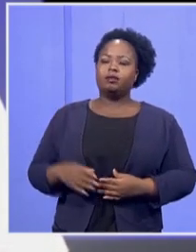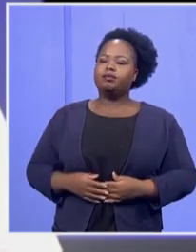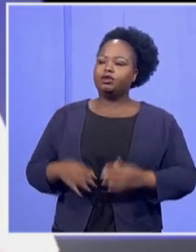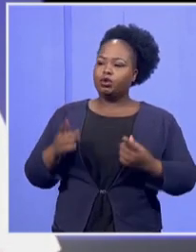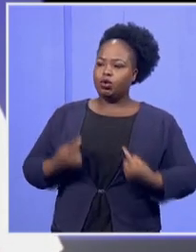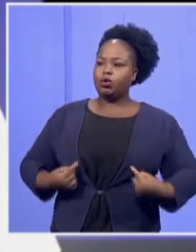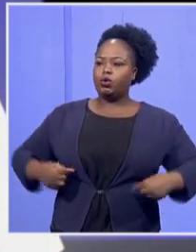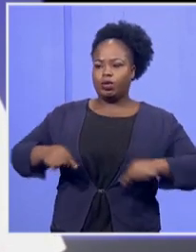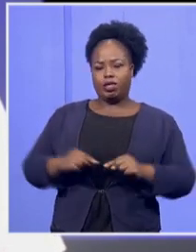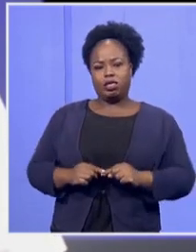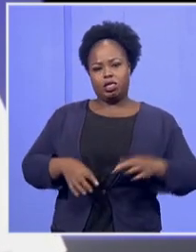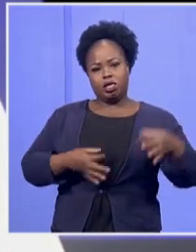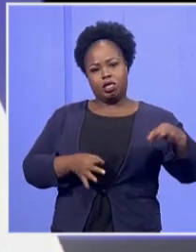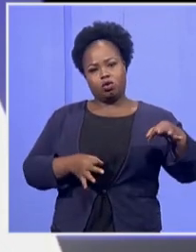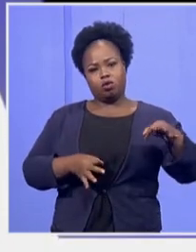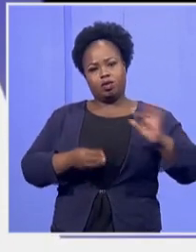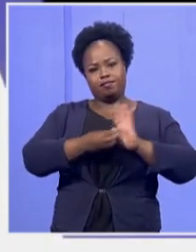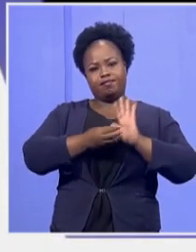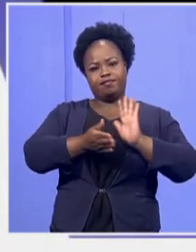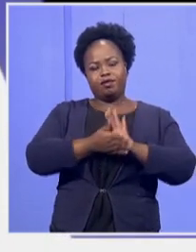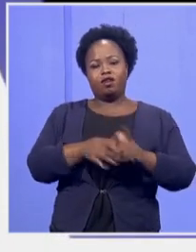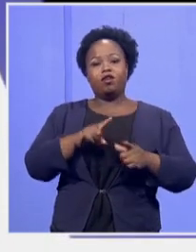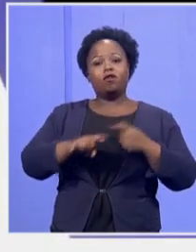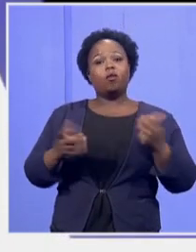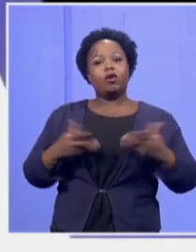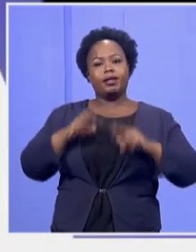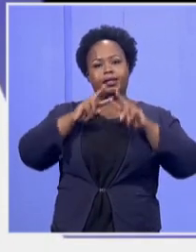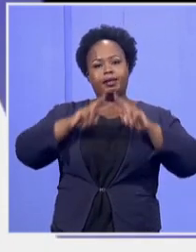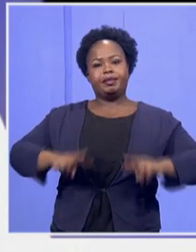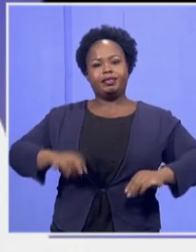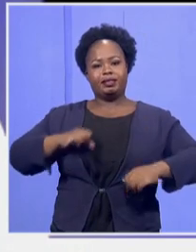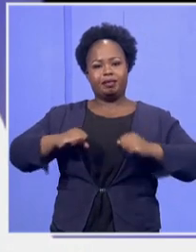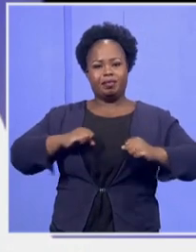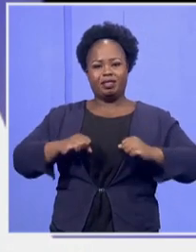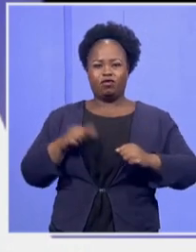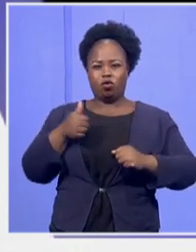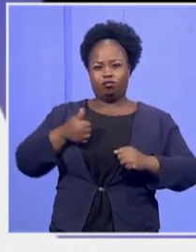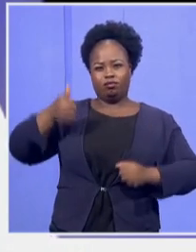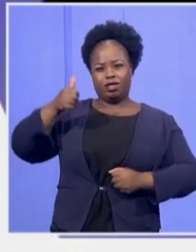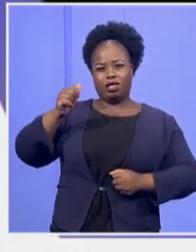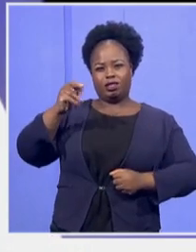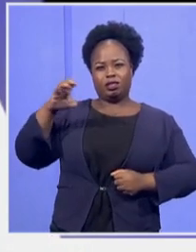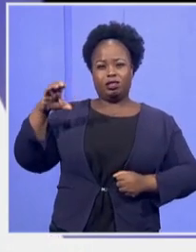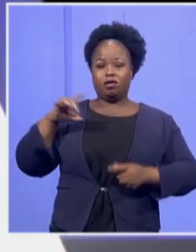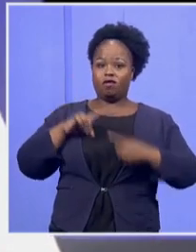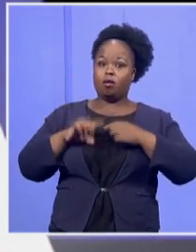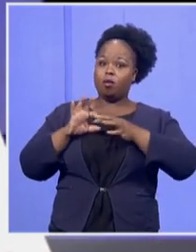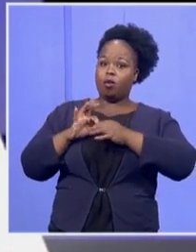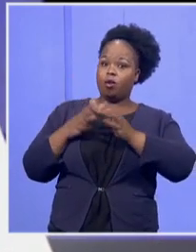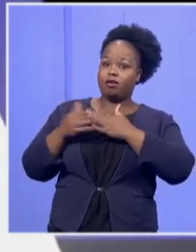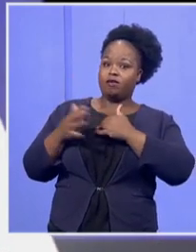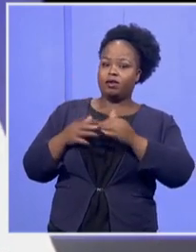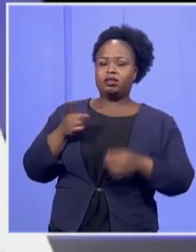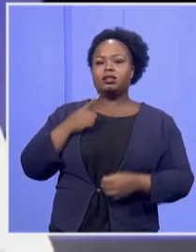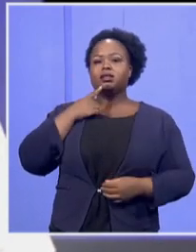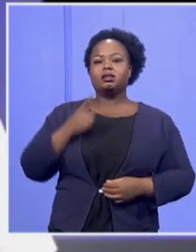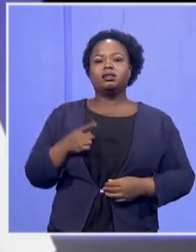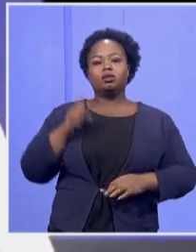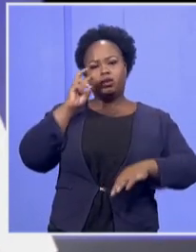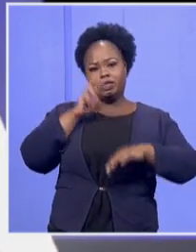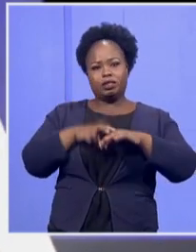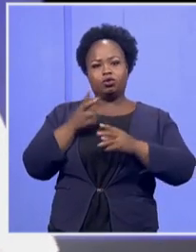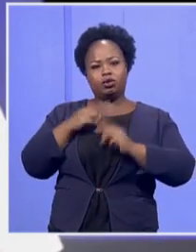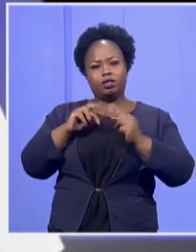new document from the peace and stability of the ruling party, having been initiated by Home Affairs, to say we need to review